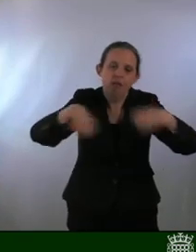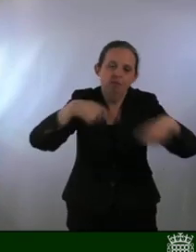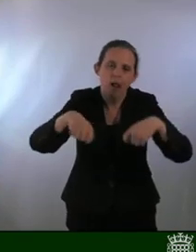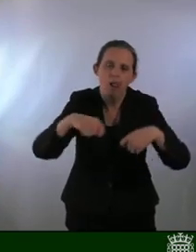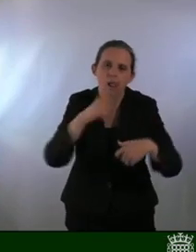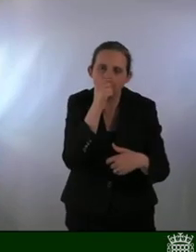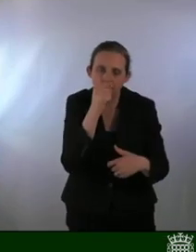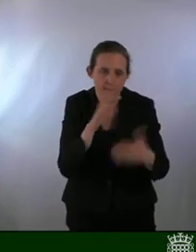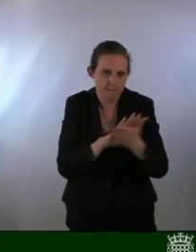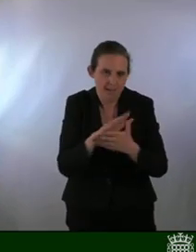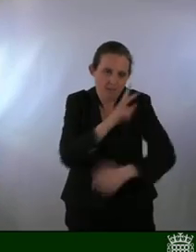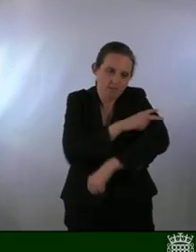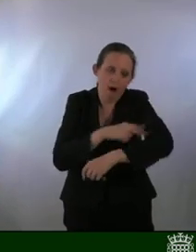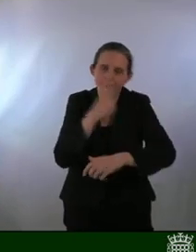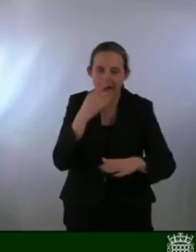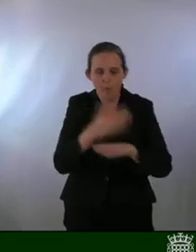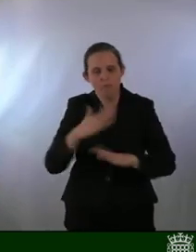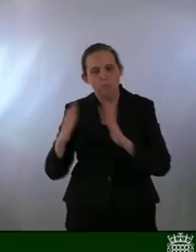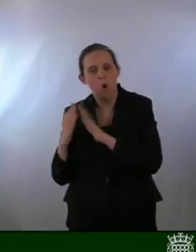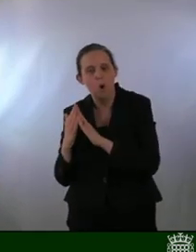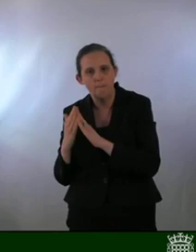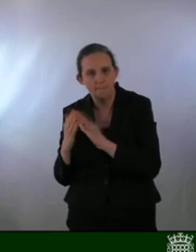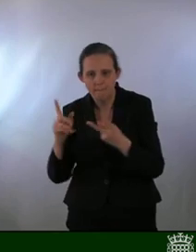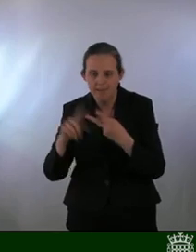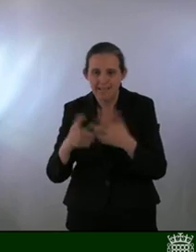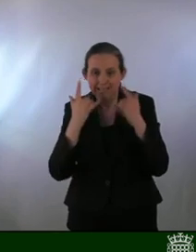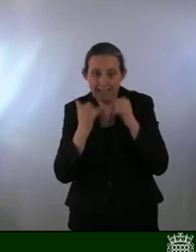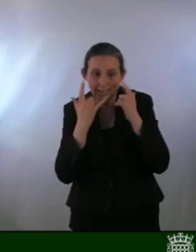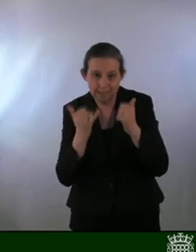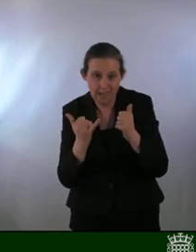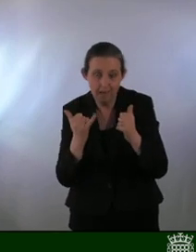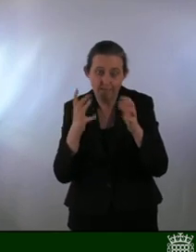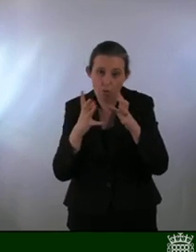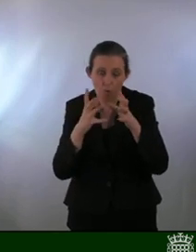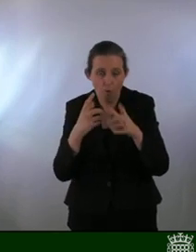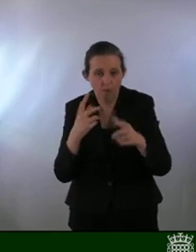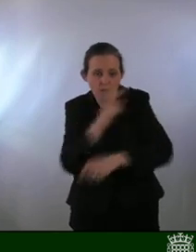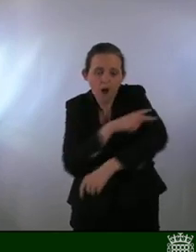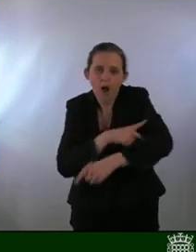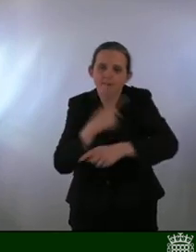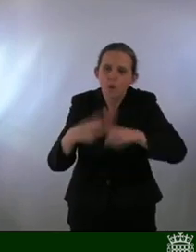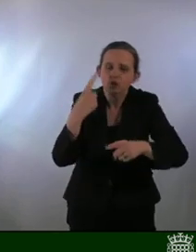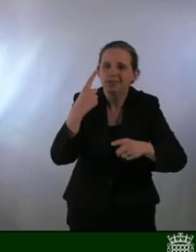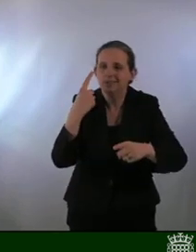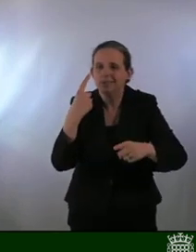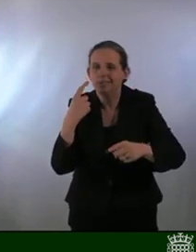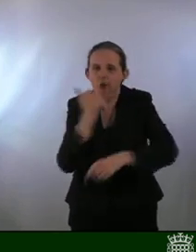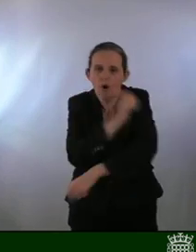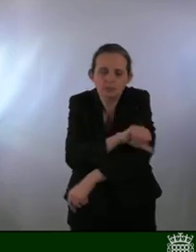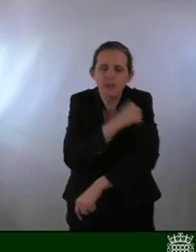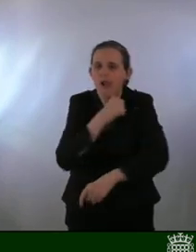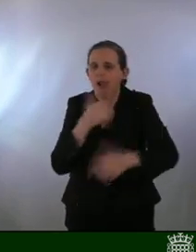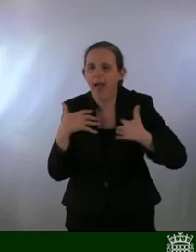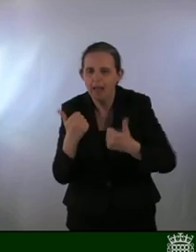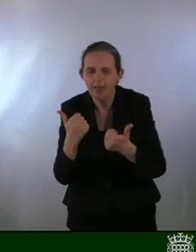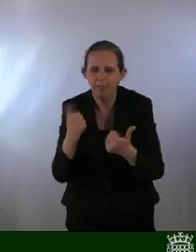can work from home, to step up testing for emergency and public sector workers. But can I also ask him to particularly focus